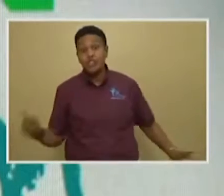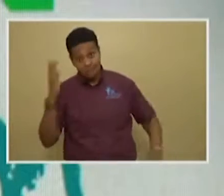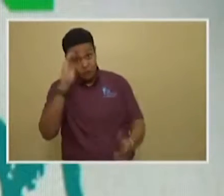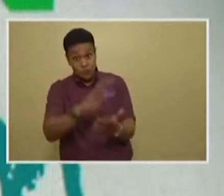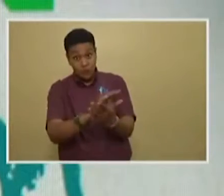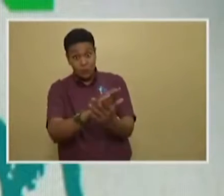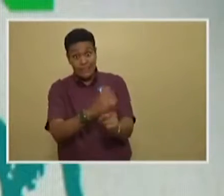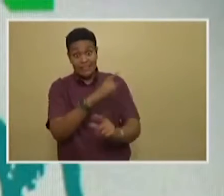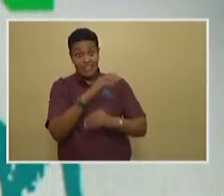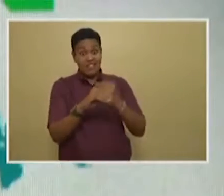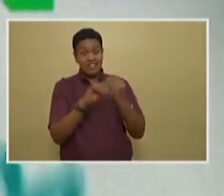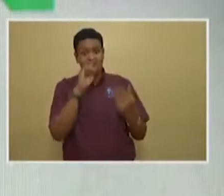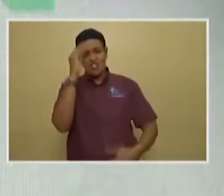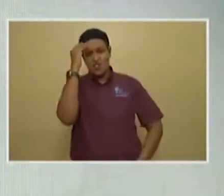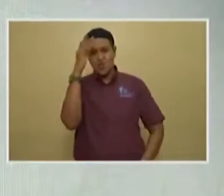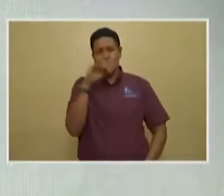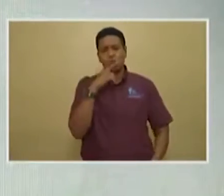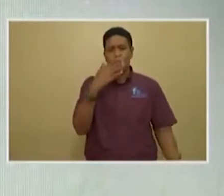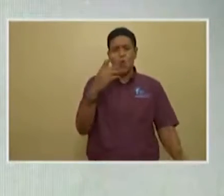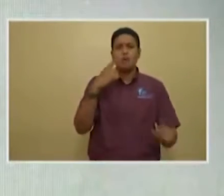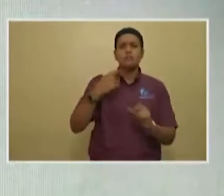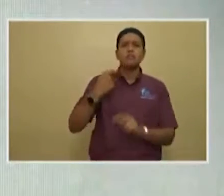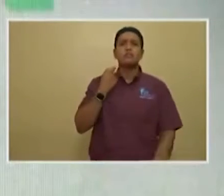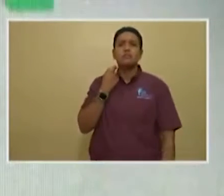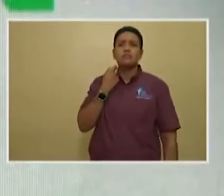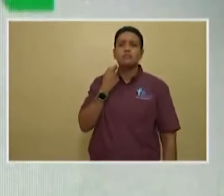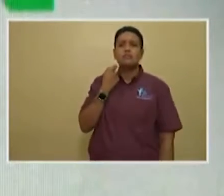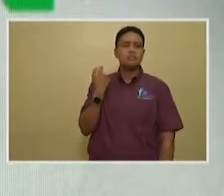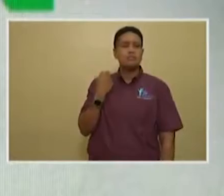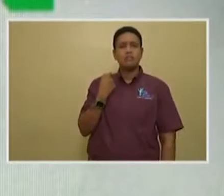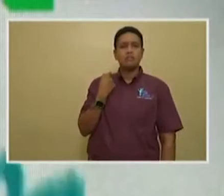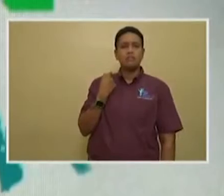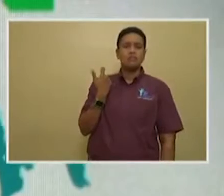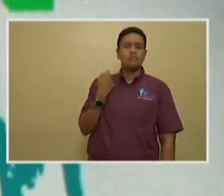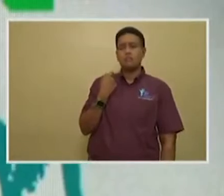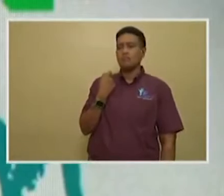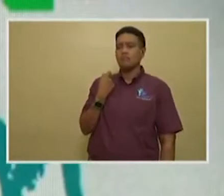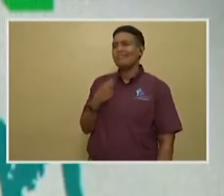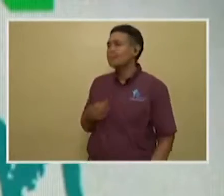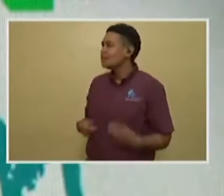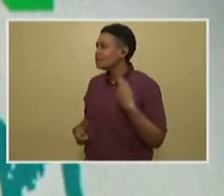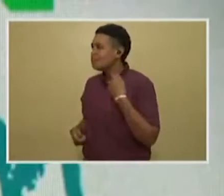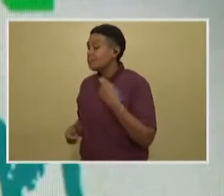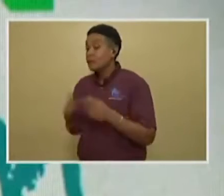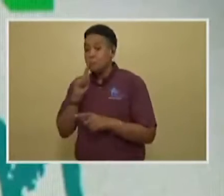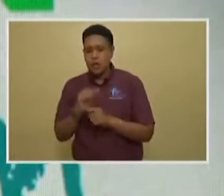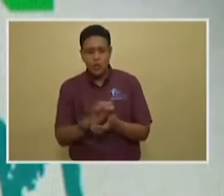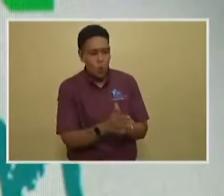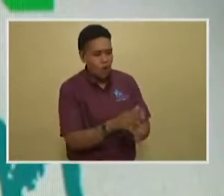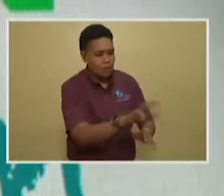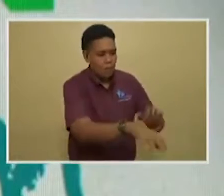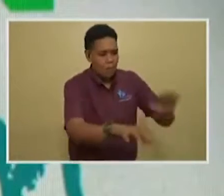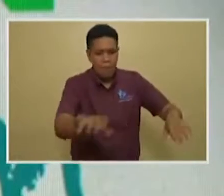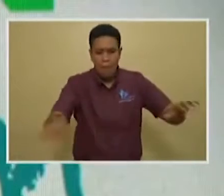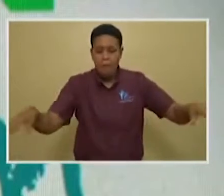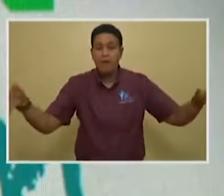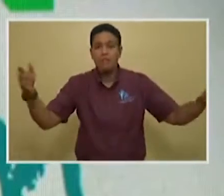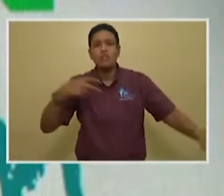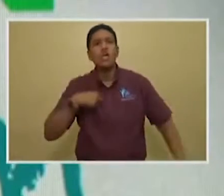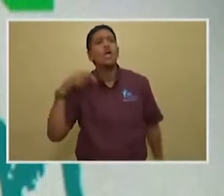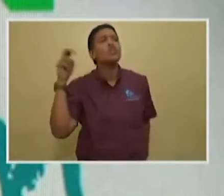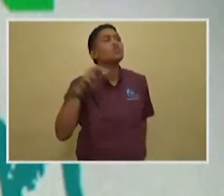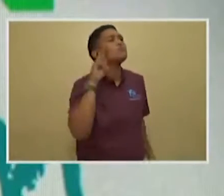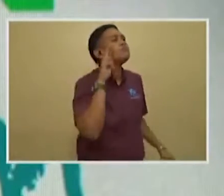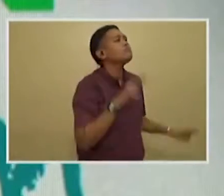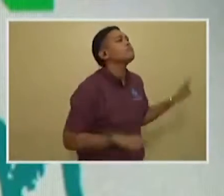schools have been told to do temperature checks of students to ensure that there are wash stations all around. And in my going around to